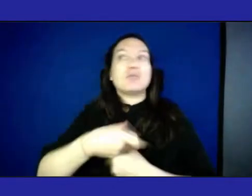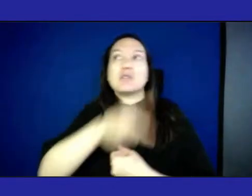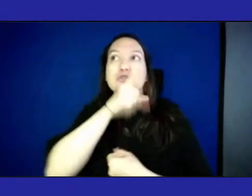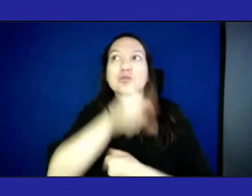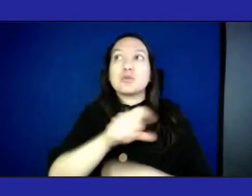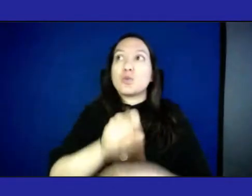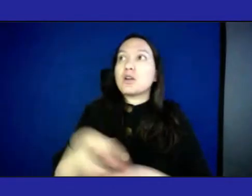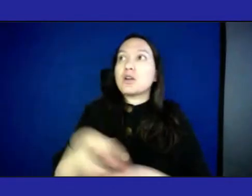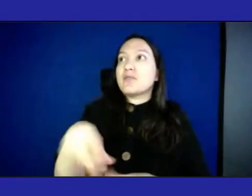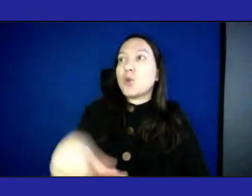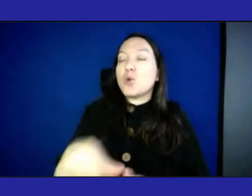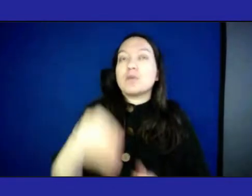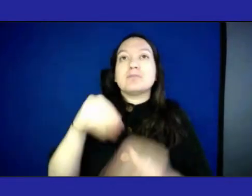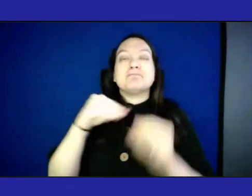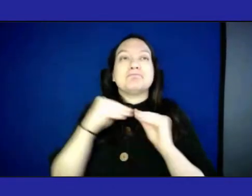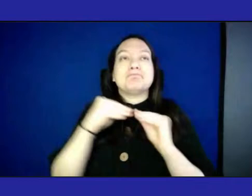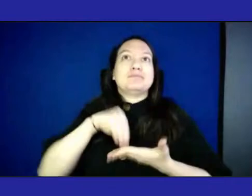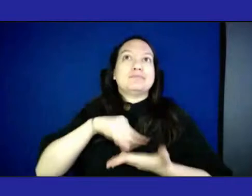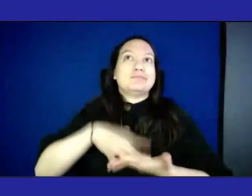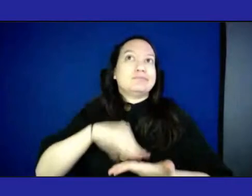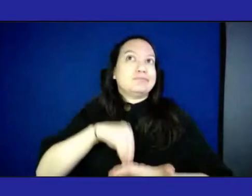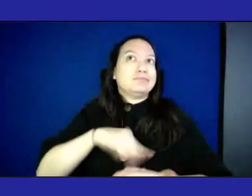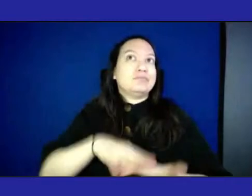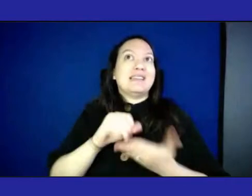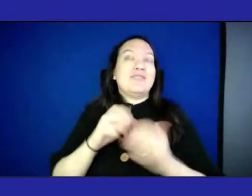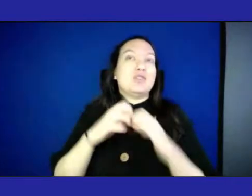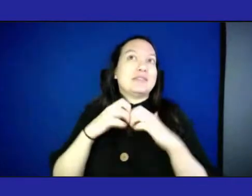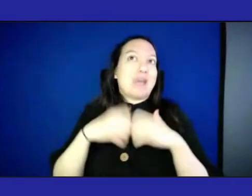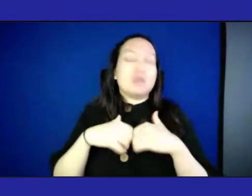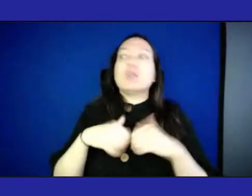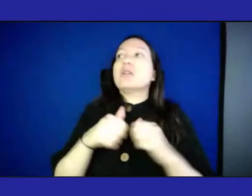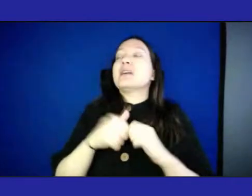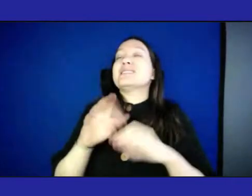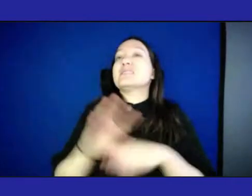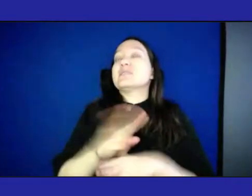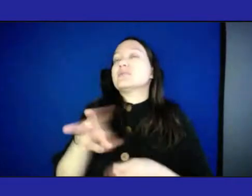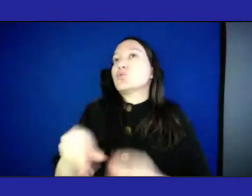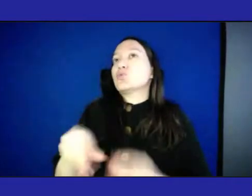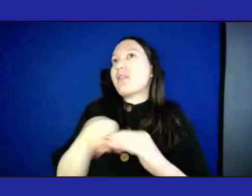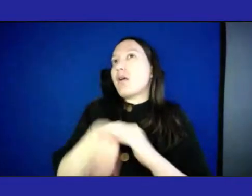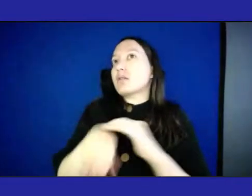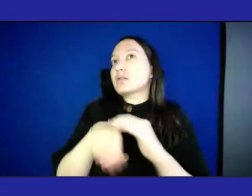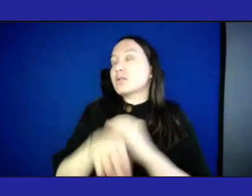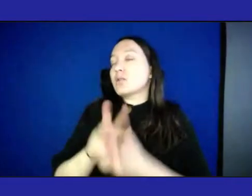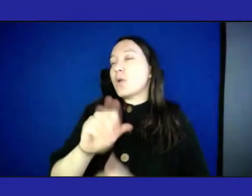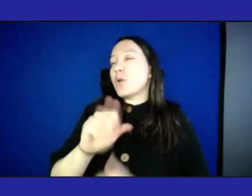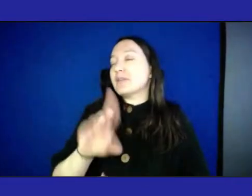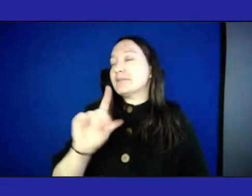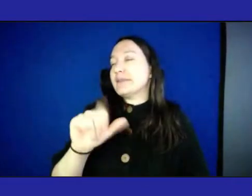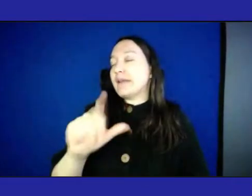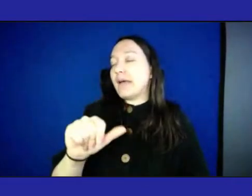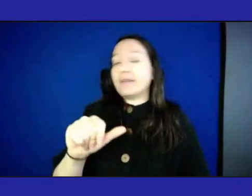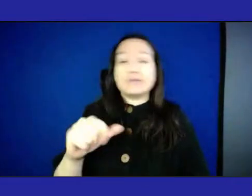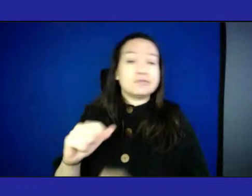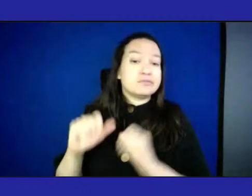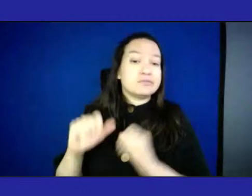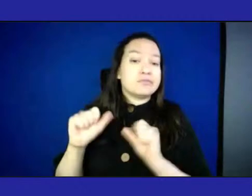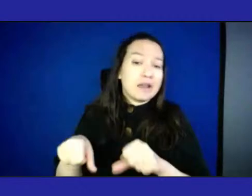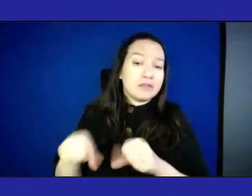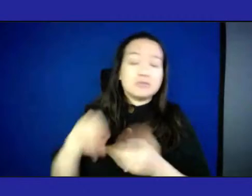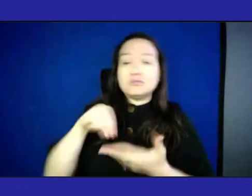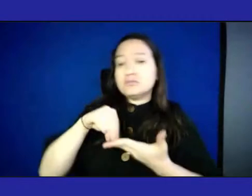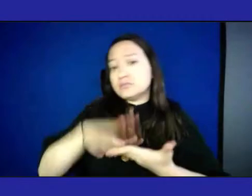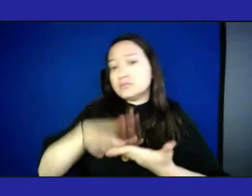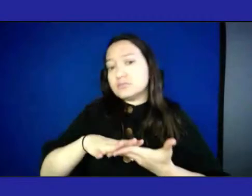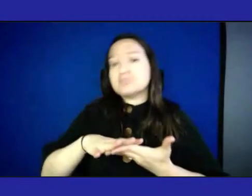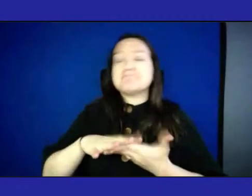and documentation tools while we're down. That's the business continuity access web data entry, so being able to document